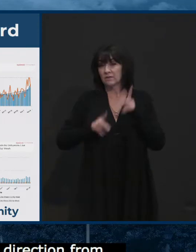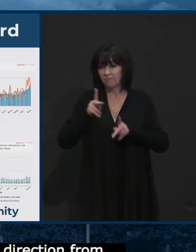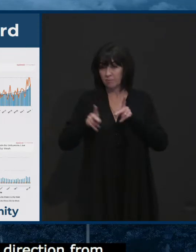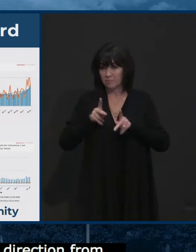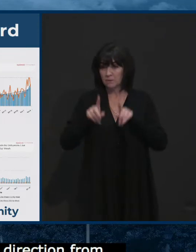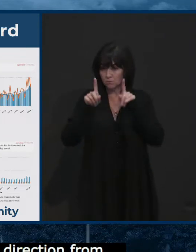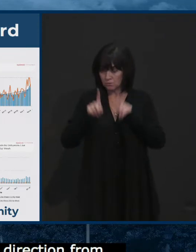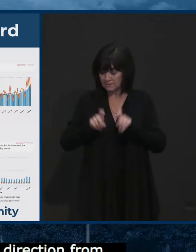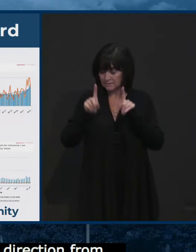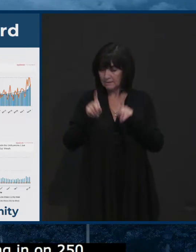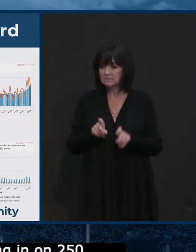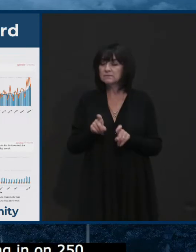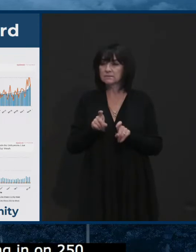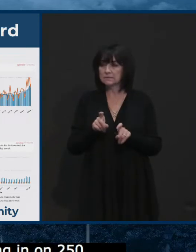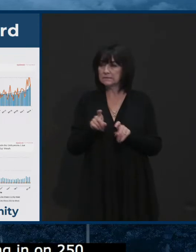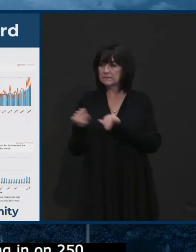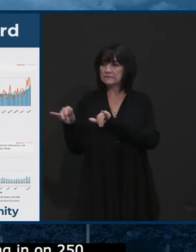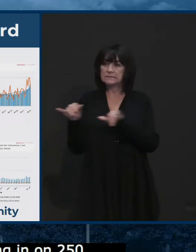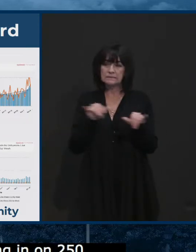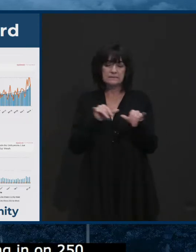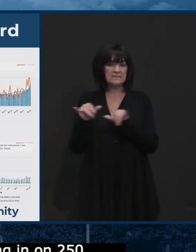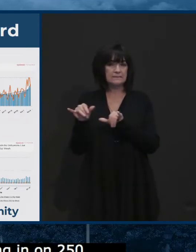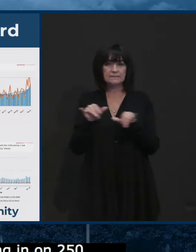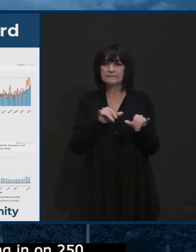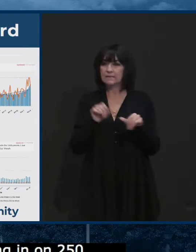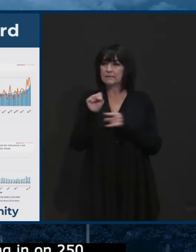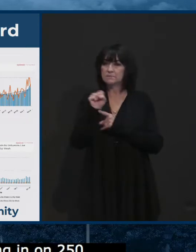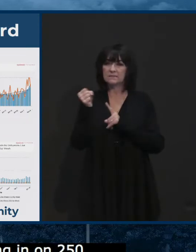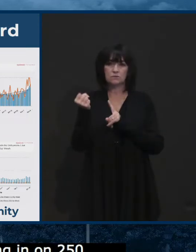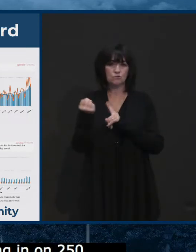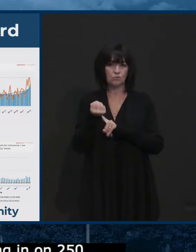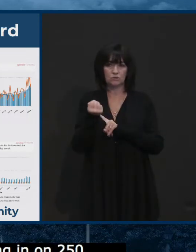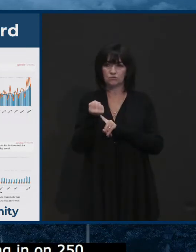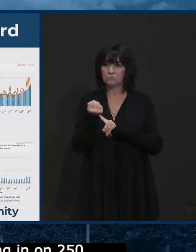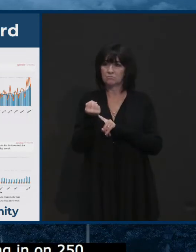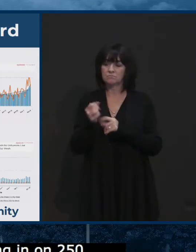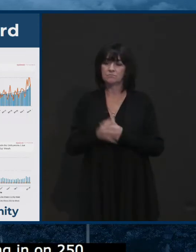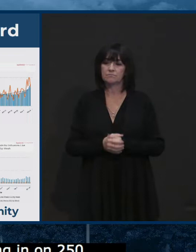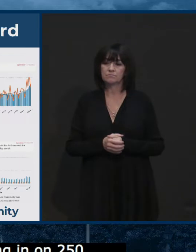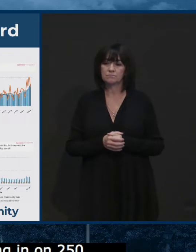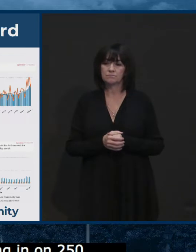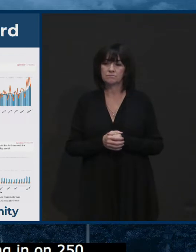basic shape, but at a higher level.